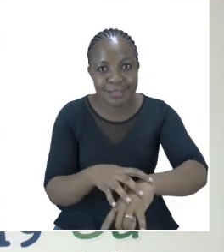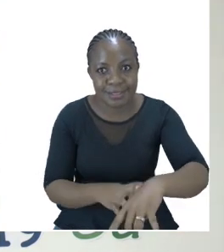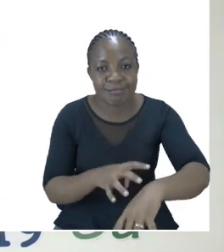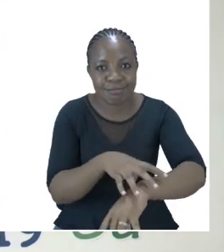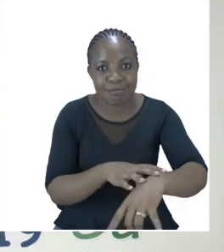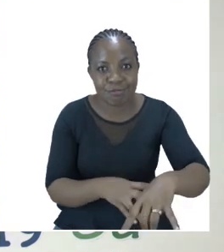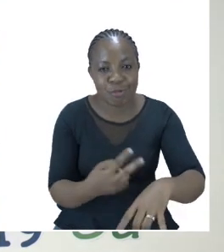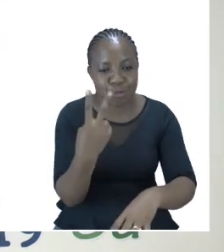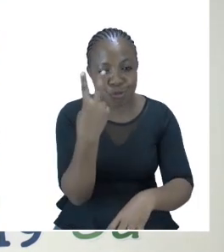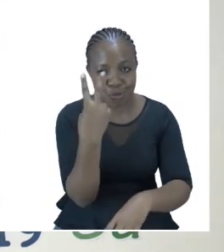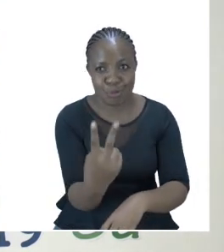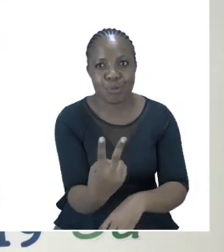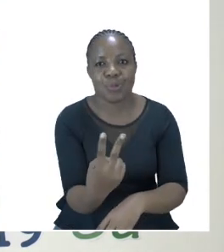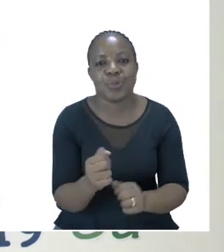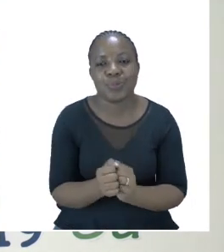run away